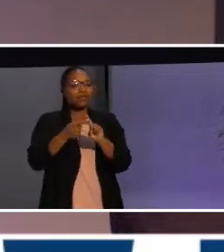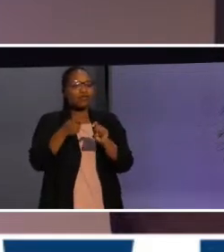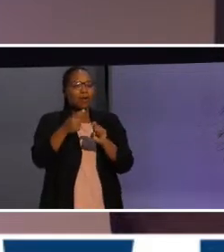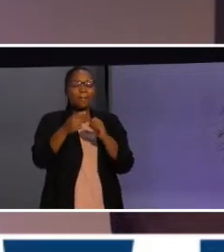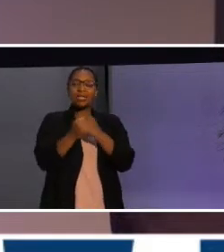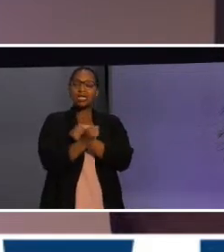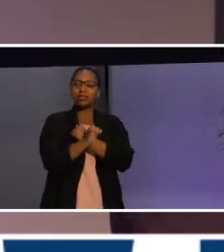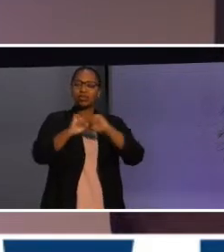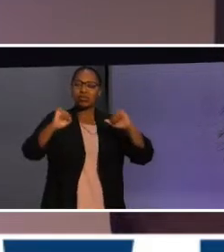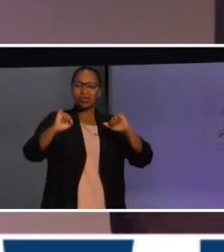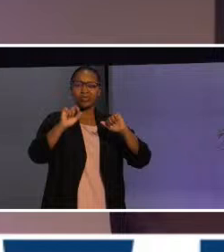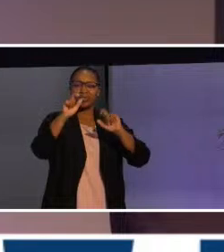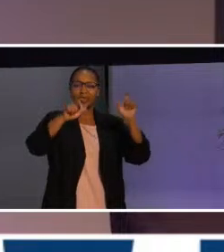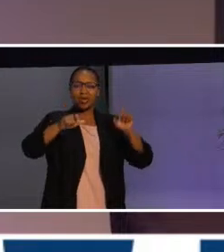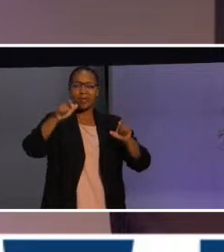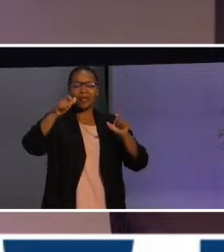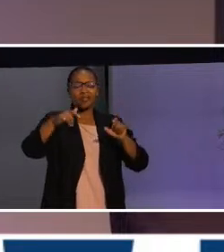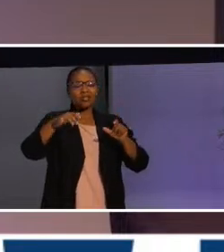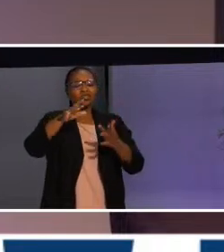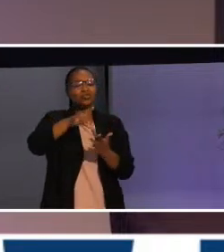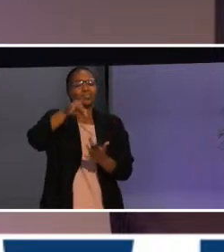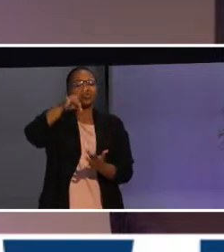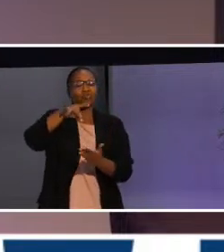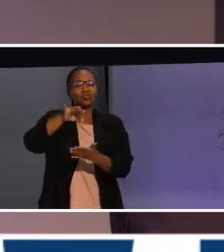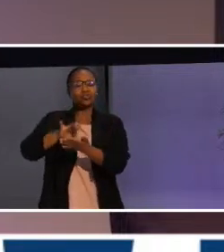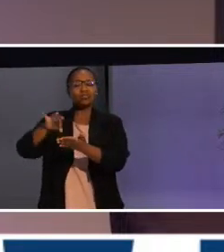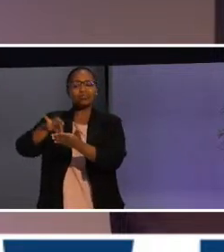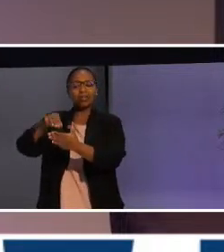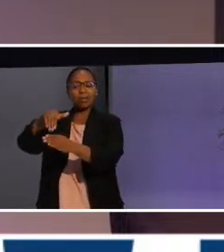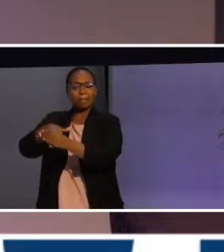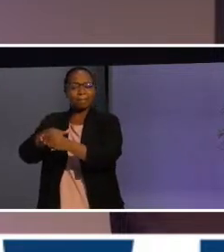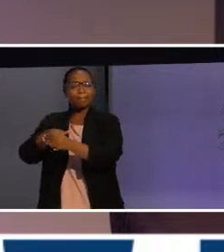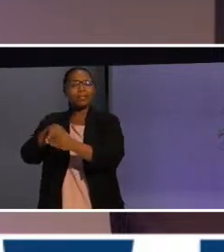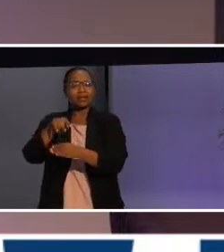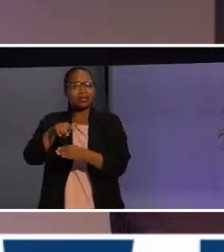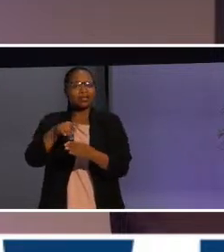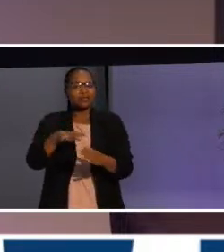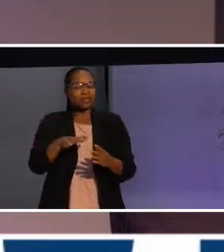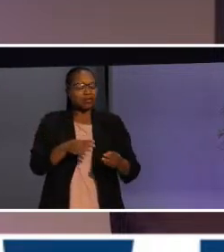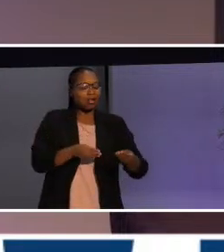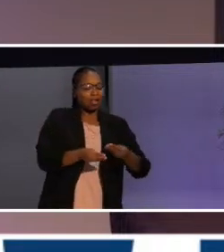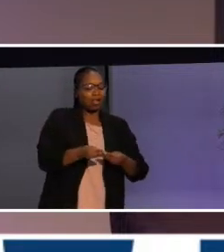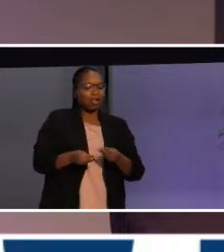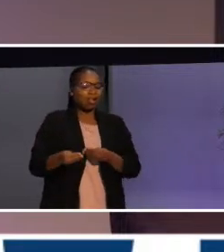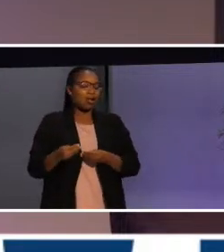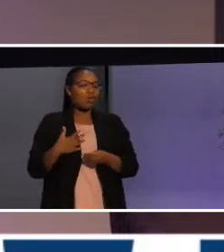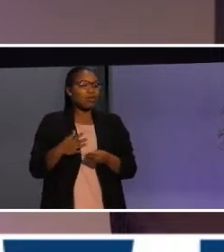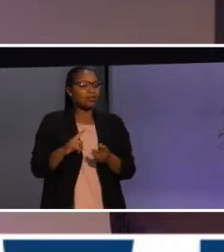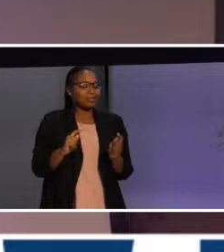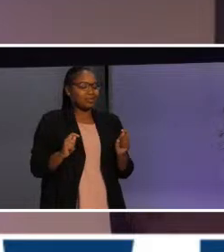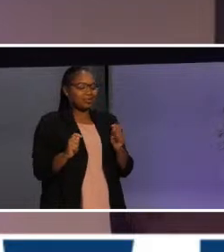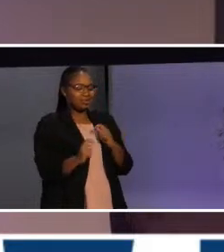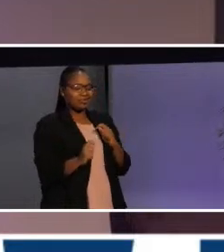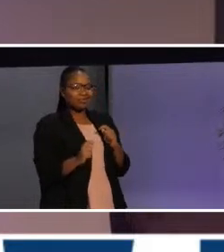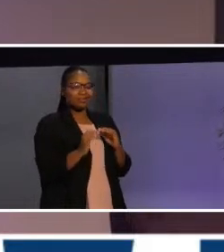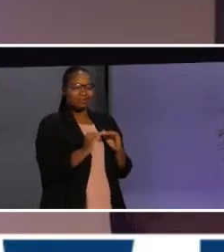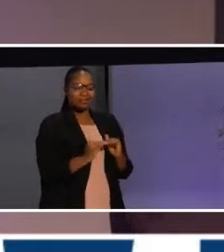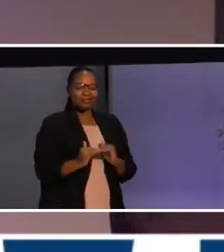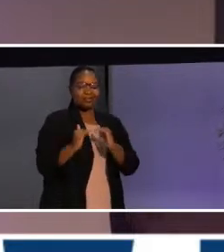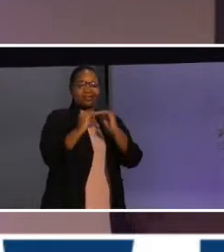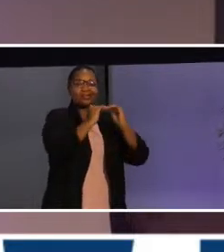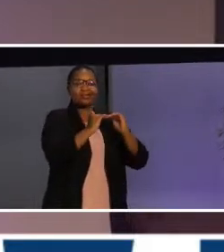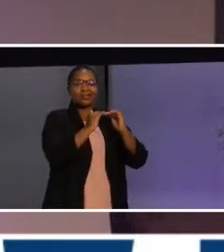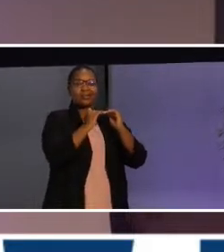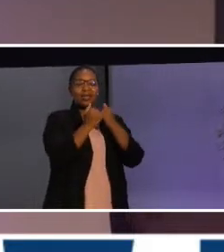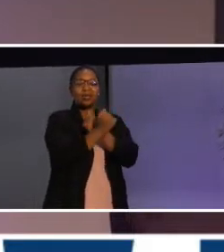of Africa threatens to smother the growth of electoral democracy. So this is why the theme of